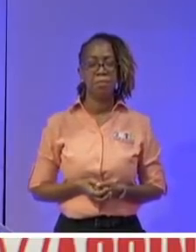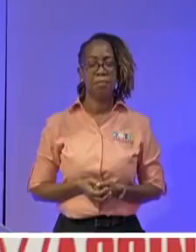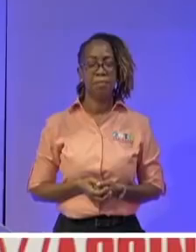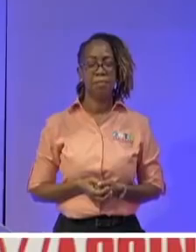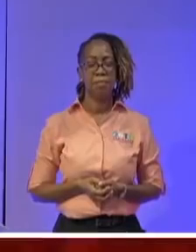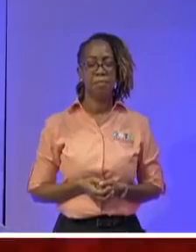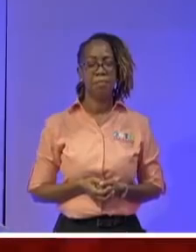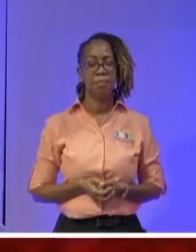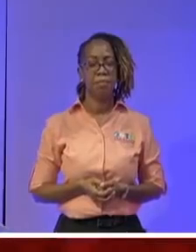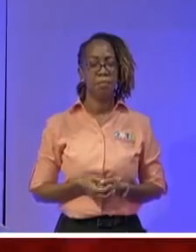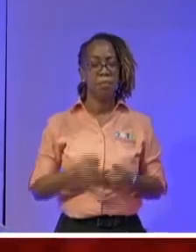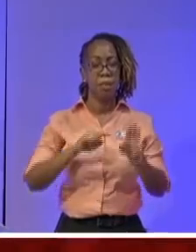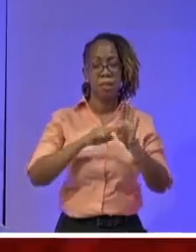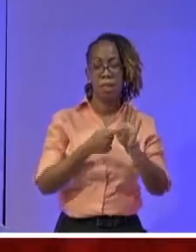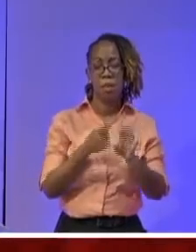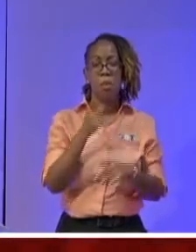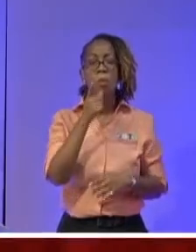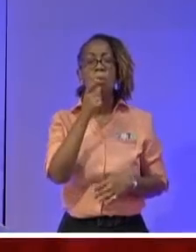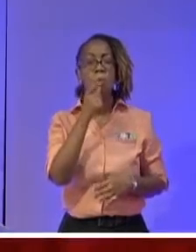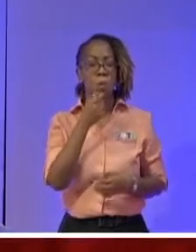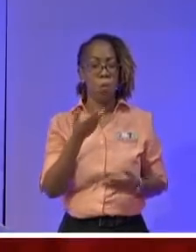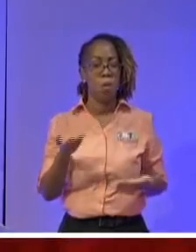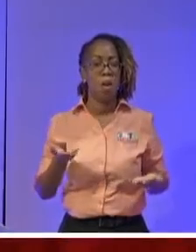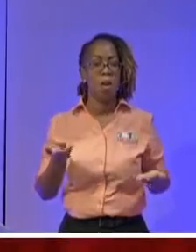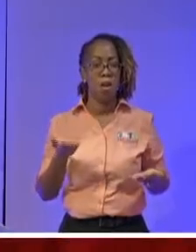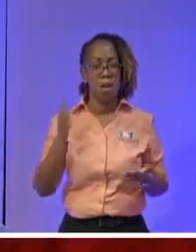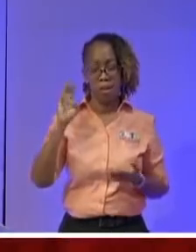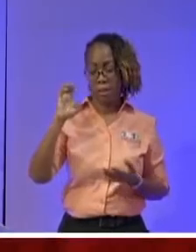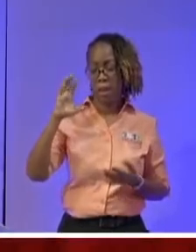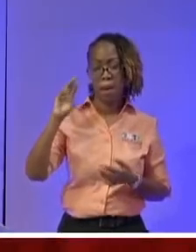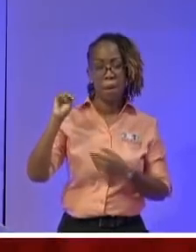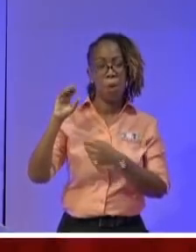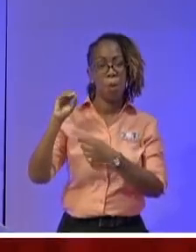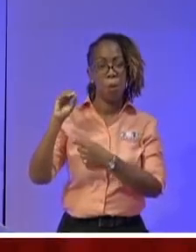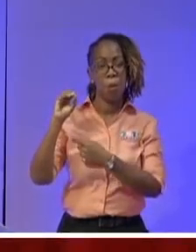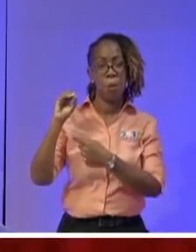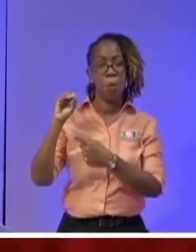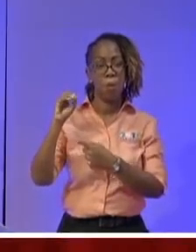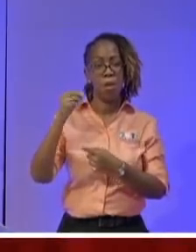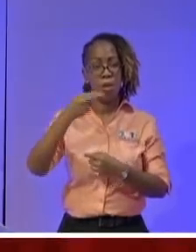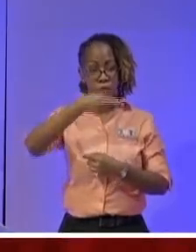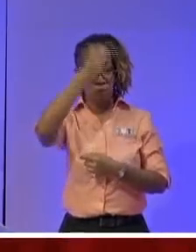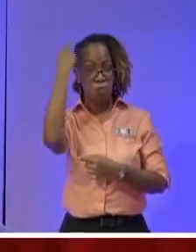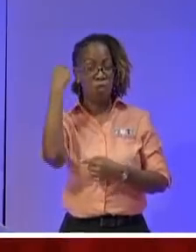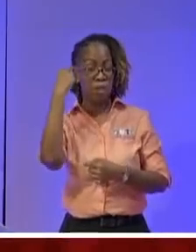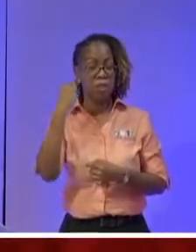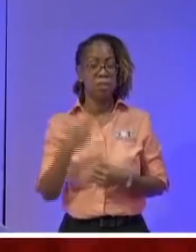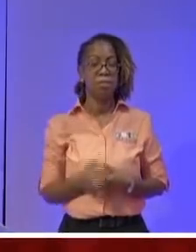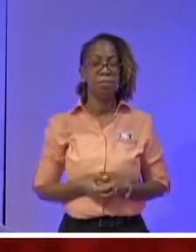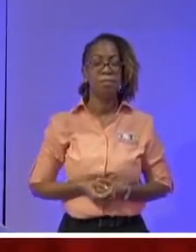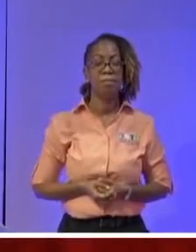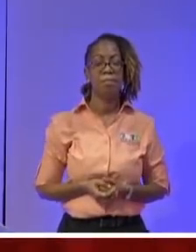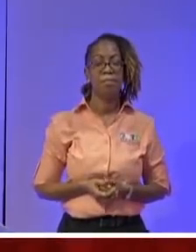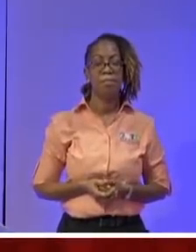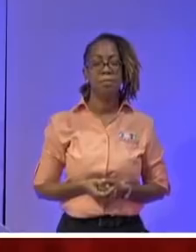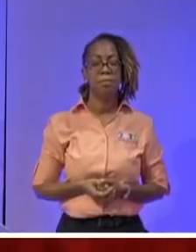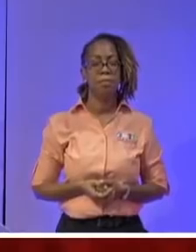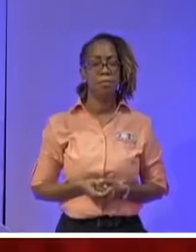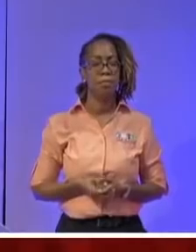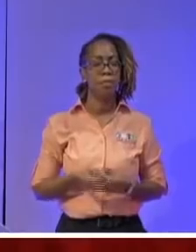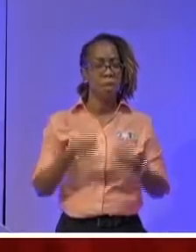We begin with the CMO, Dr. Parasram, who will provide the latest clinical statistics for the parallel healthcare